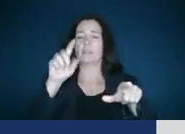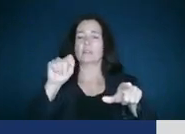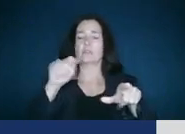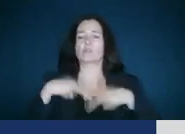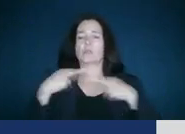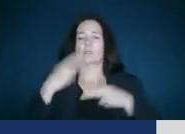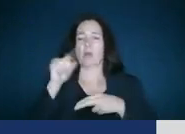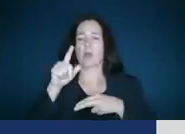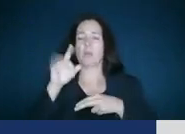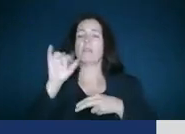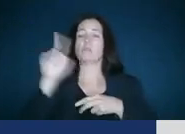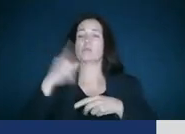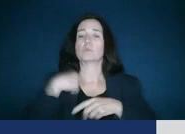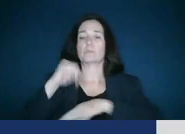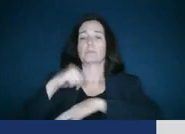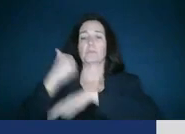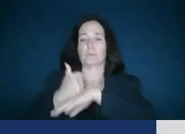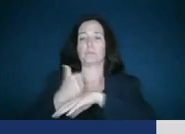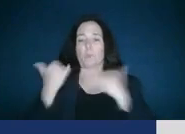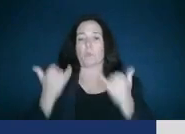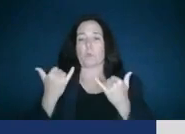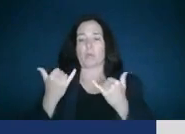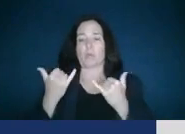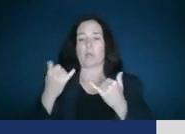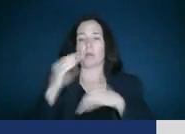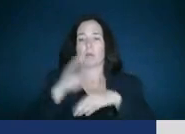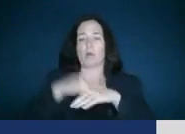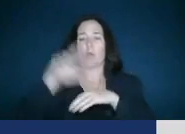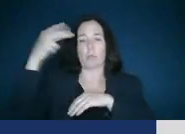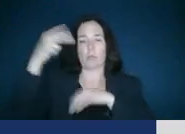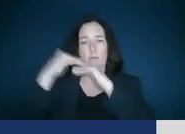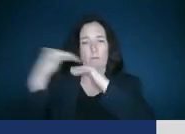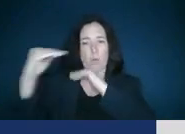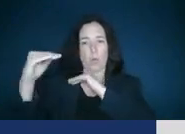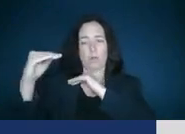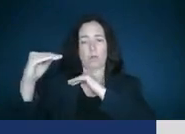are currently located in the Nell Dossett Residence Hall on the 3rd floor.